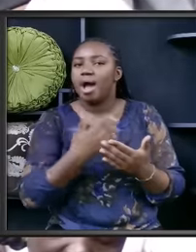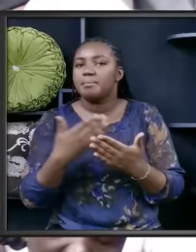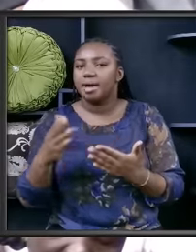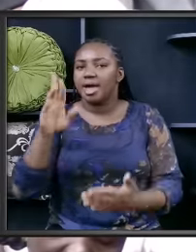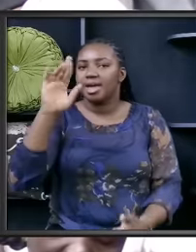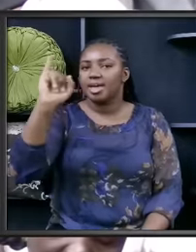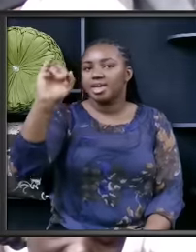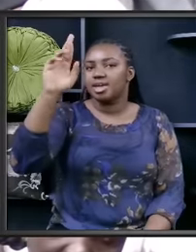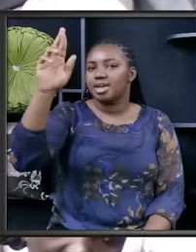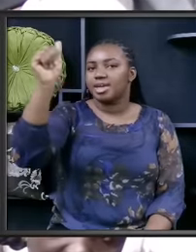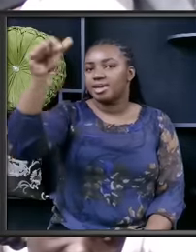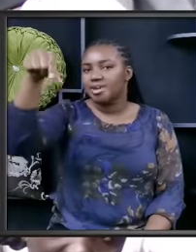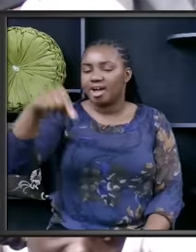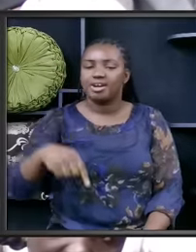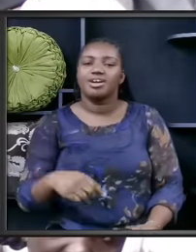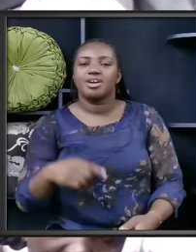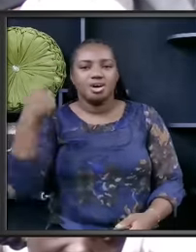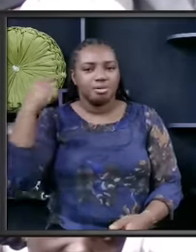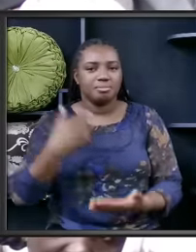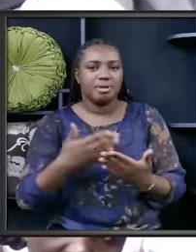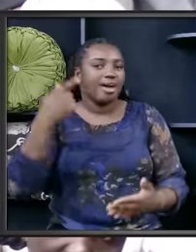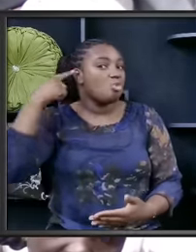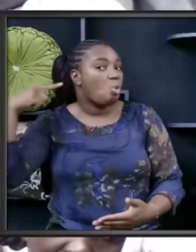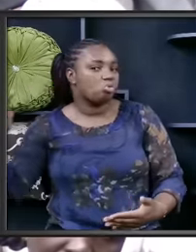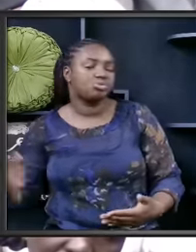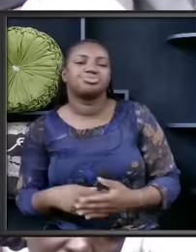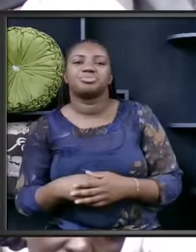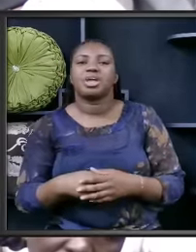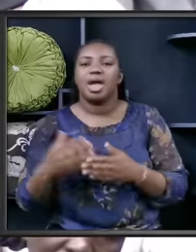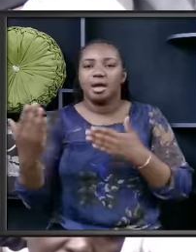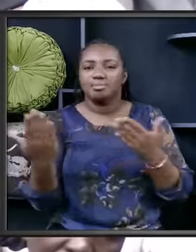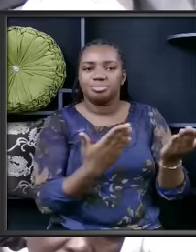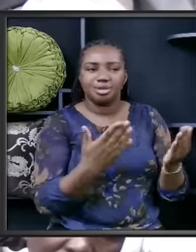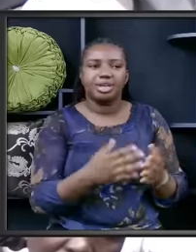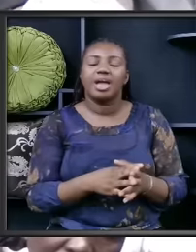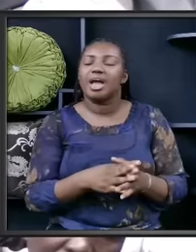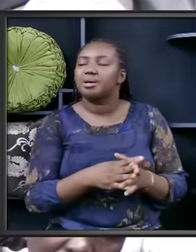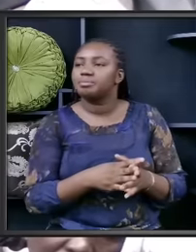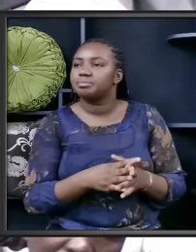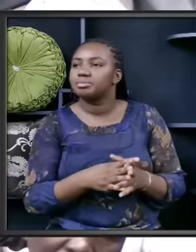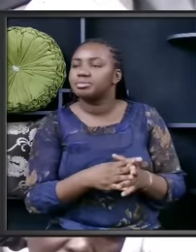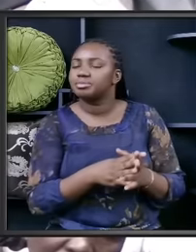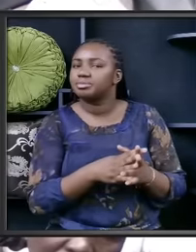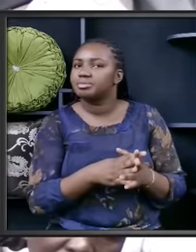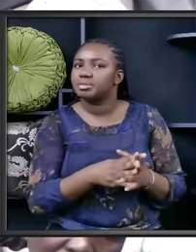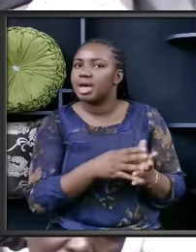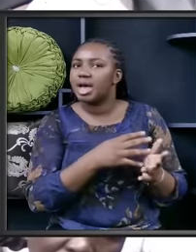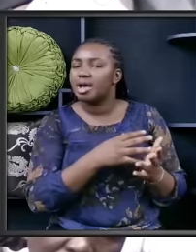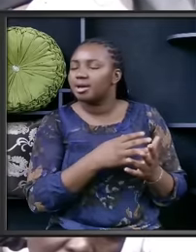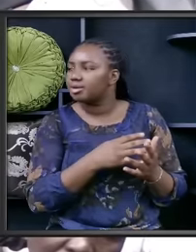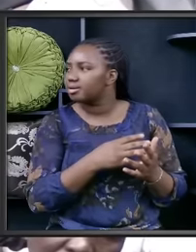Iraq. Bring. Come call them. Say, if I don't agree for the begging, may I come to Enugu airport? Come, may we follow, go